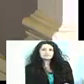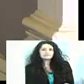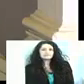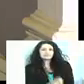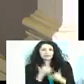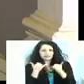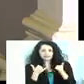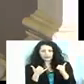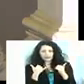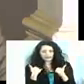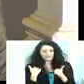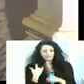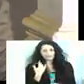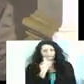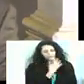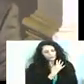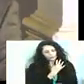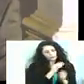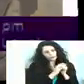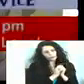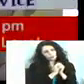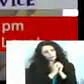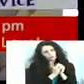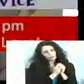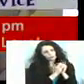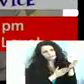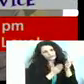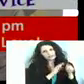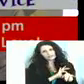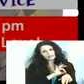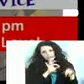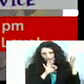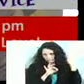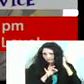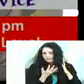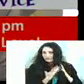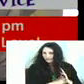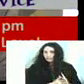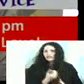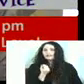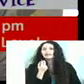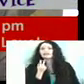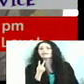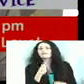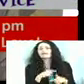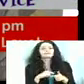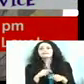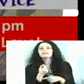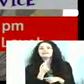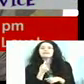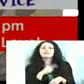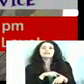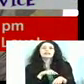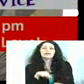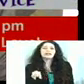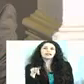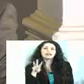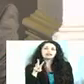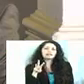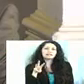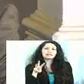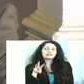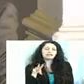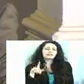Today we have four worship services. Our 9 o'clock has already happened, of course, and we're now at the 11 o'clock. There'll be a 1:30 service for our folks